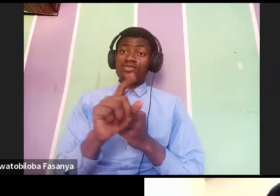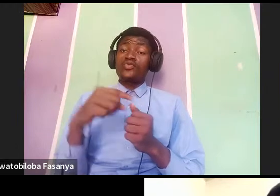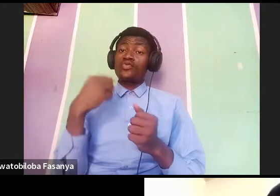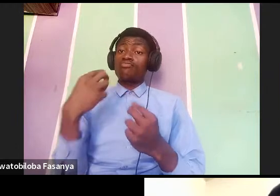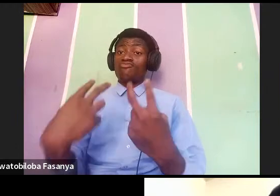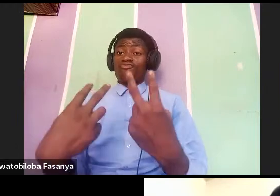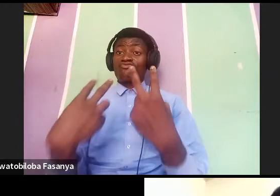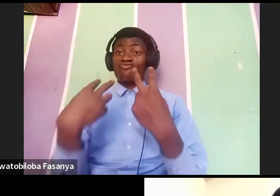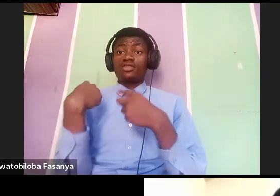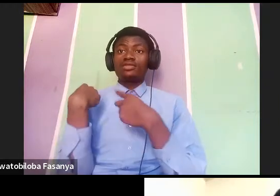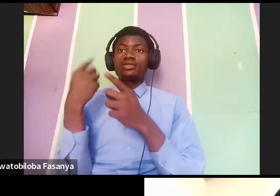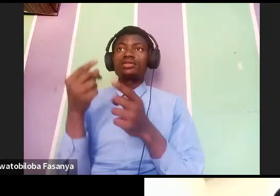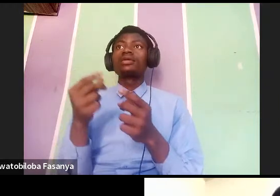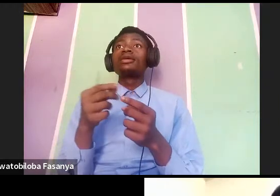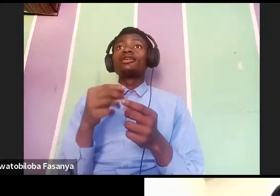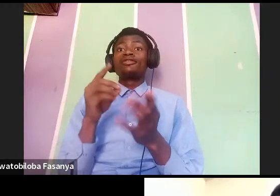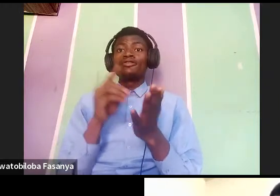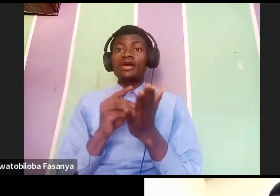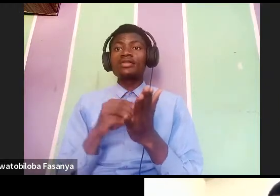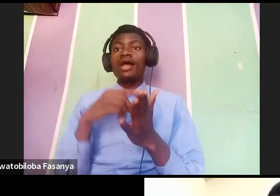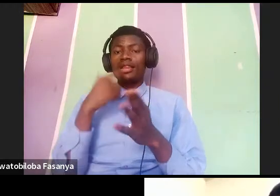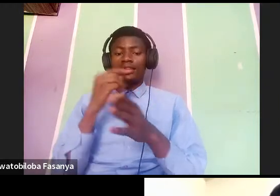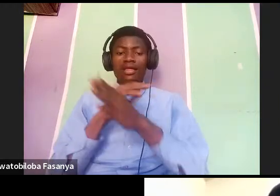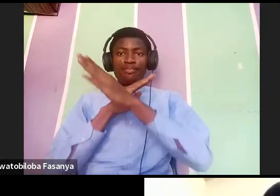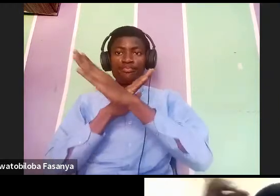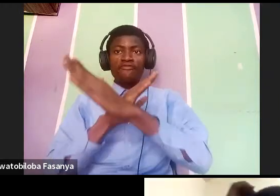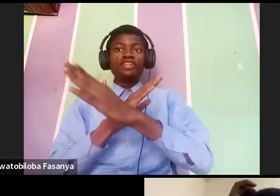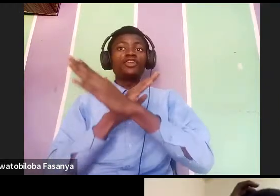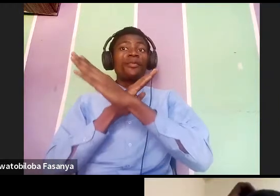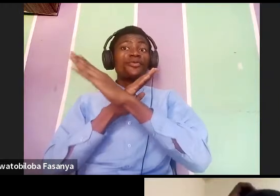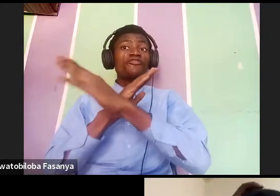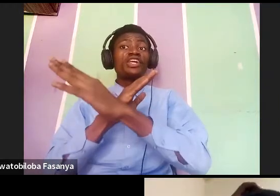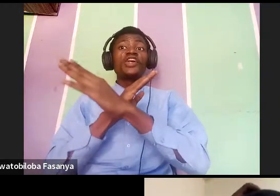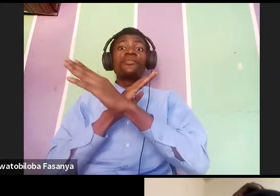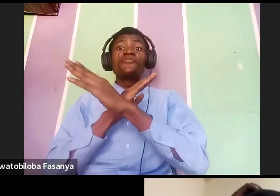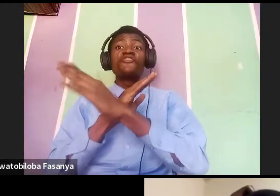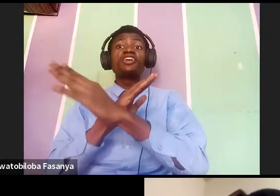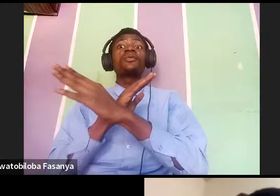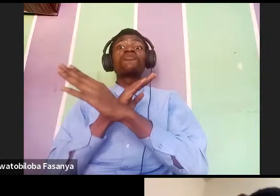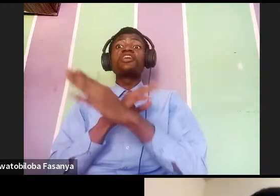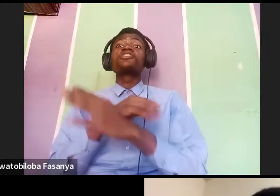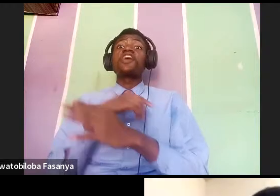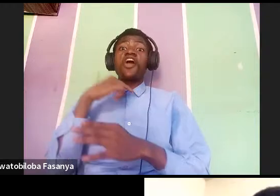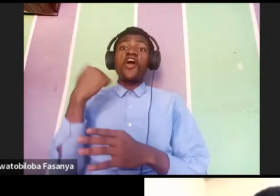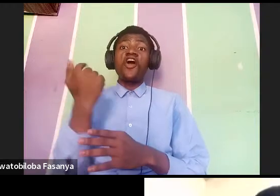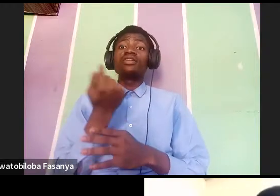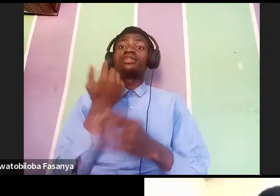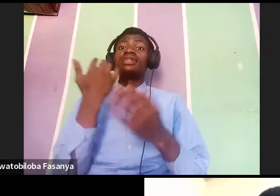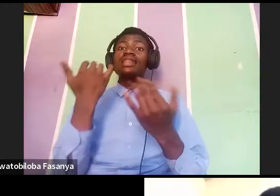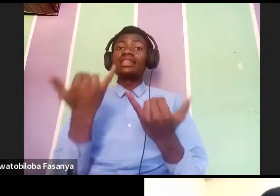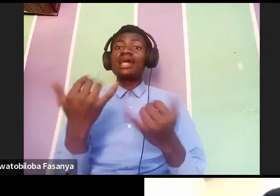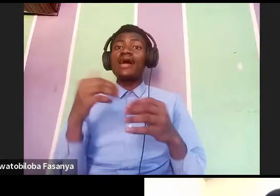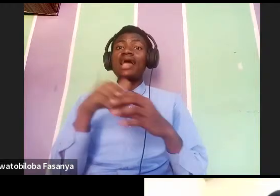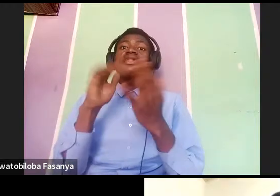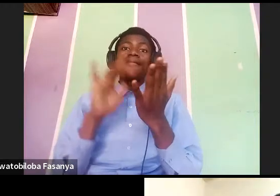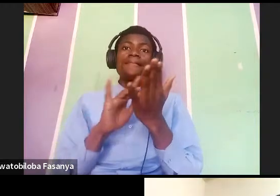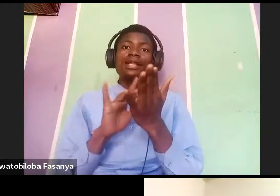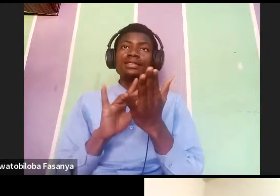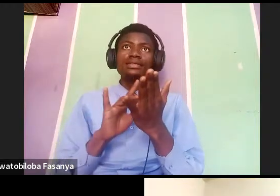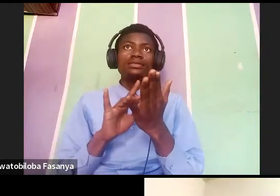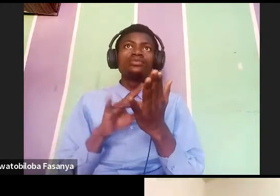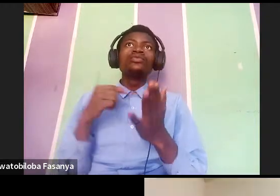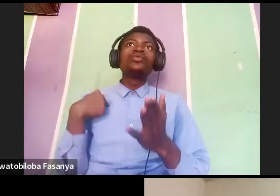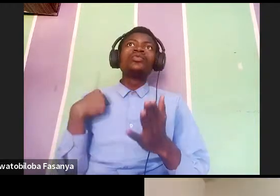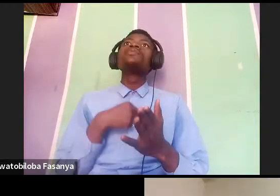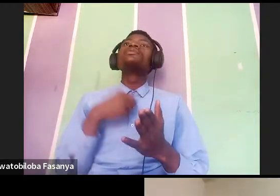prevention, of course, which is key. In medicine now, the medicine is going towards prevention than cure. So things that we can prevent, we try as well